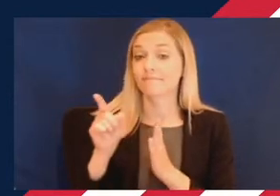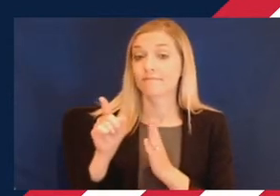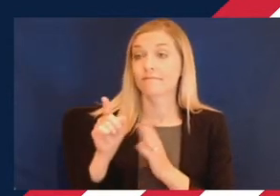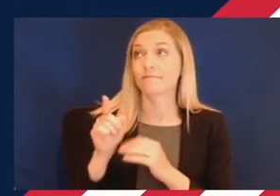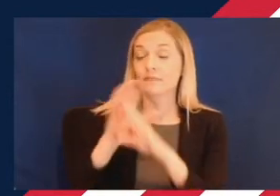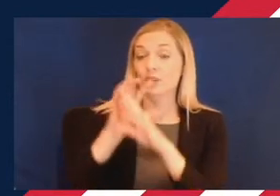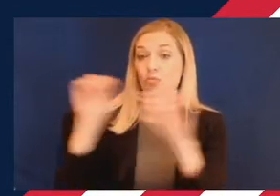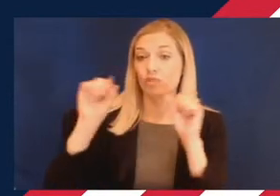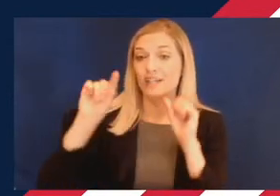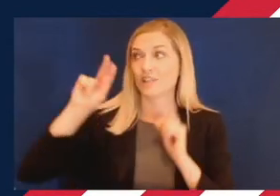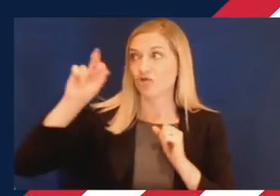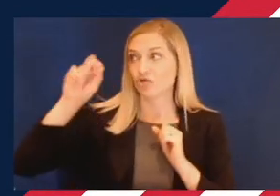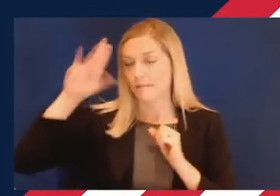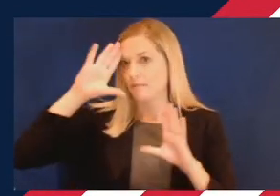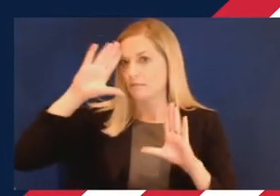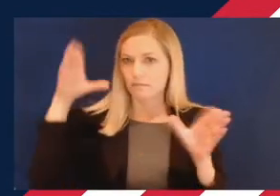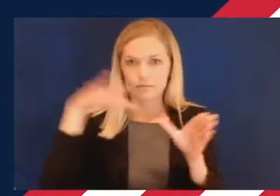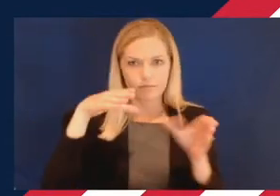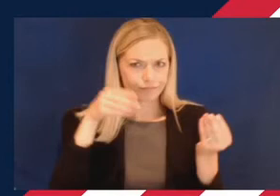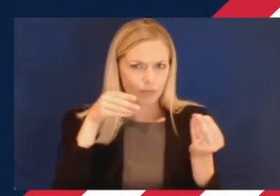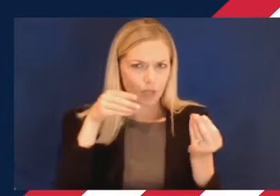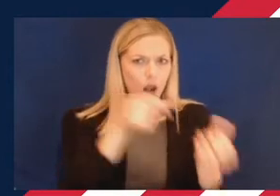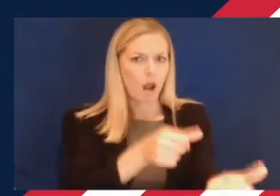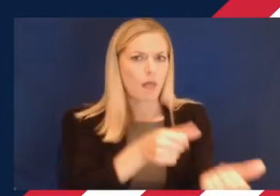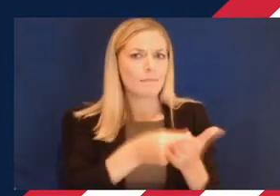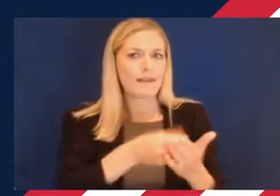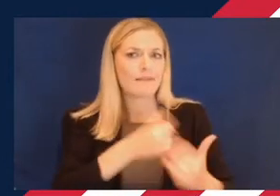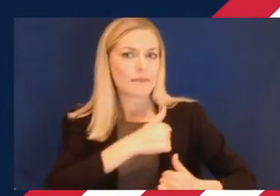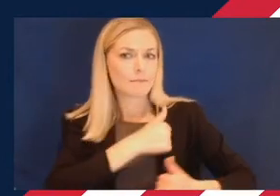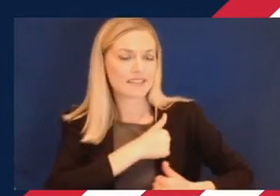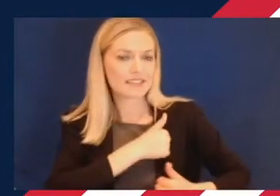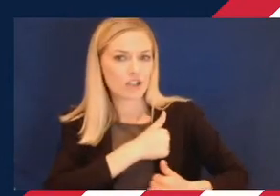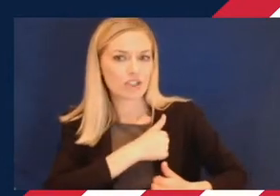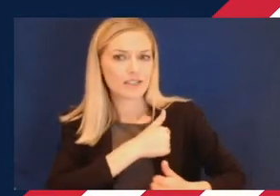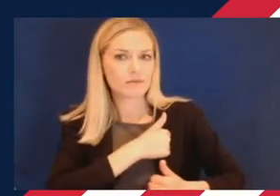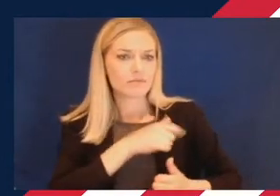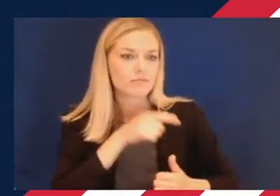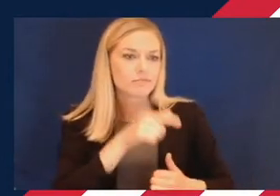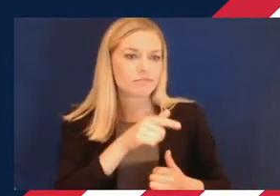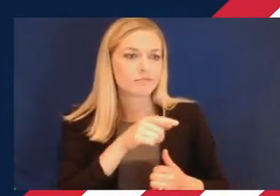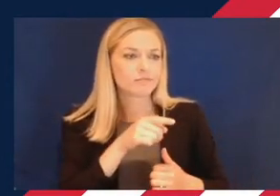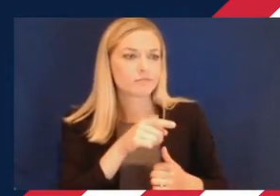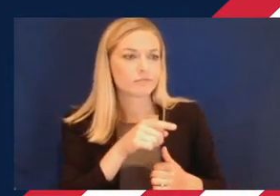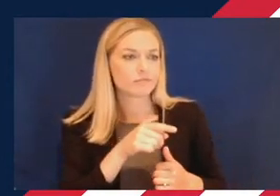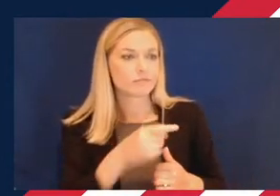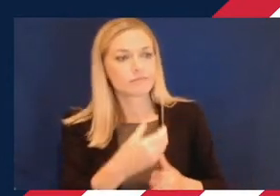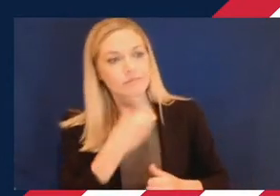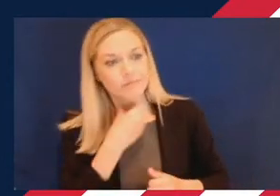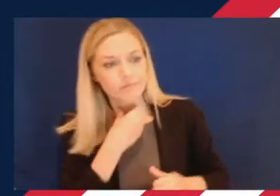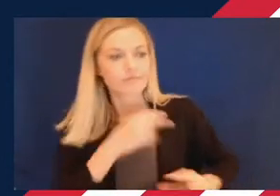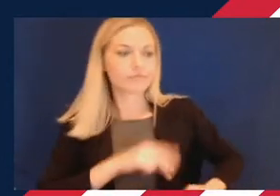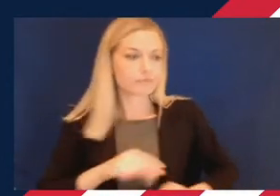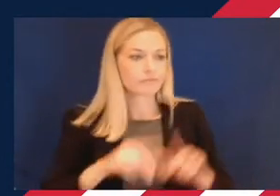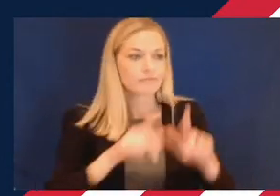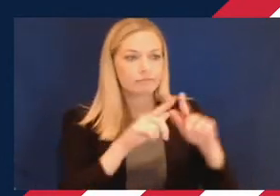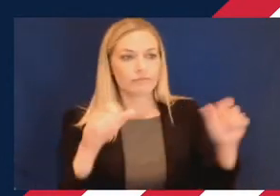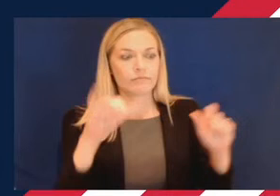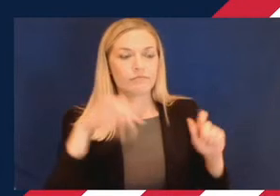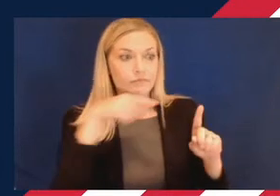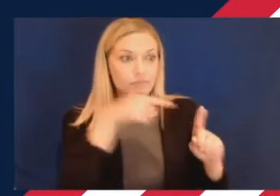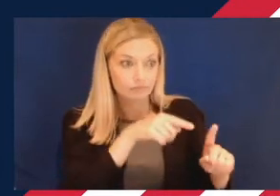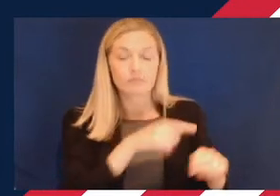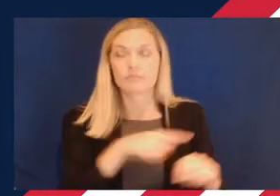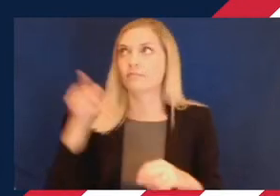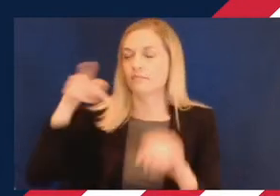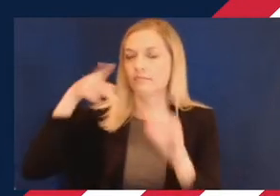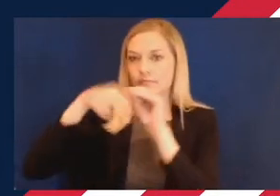organizations is astounding, and that clearly is something that would, right sizing that balance would help, especially